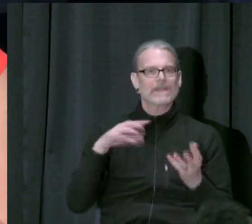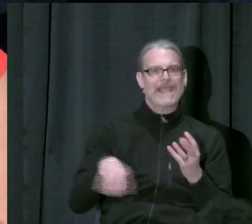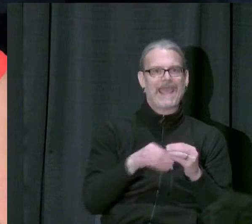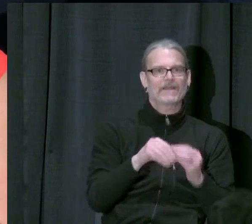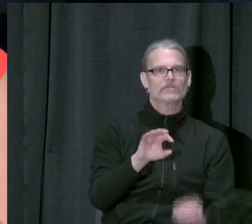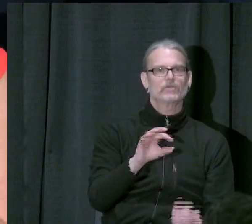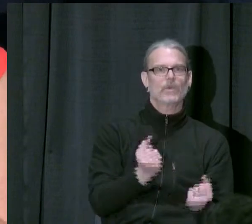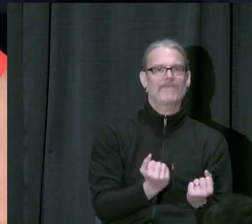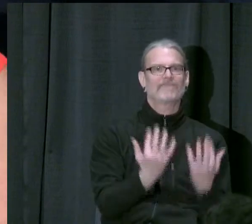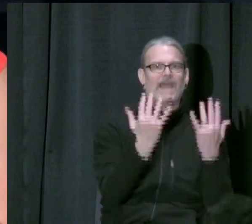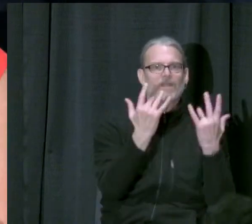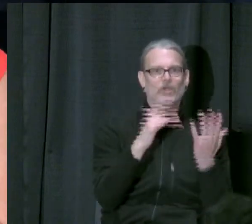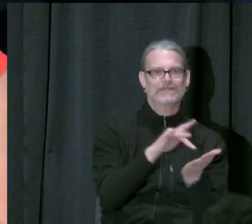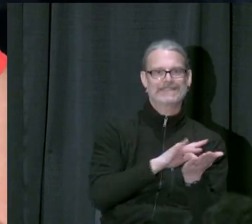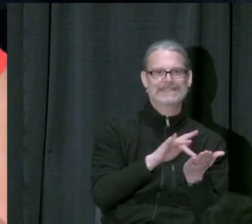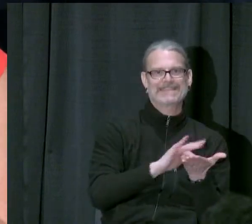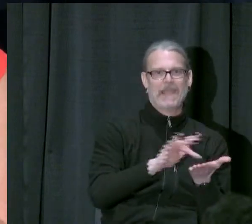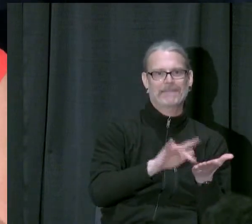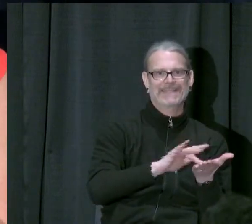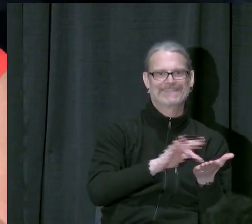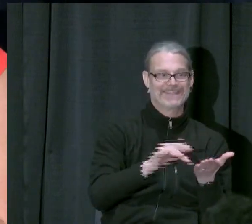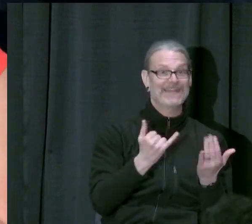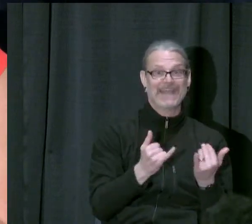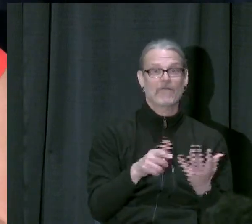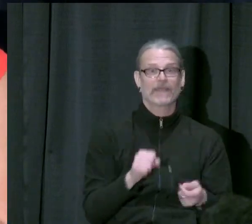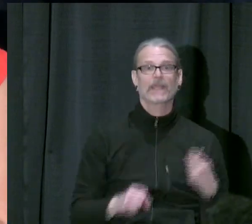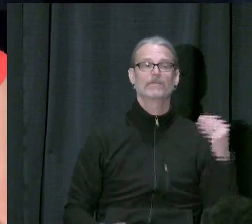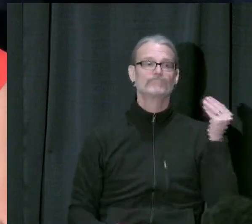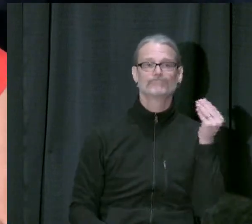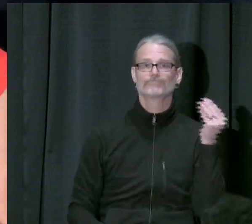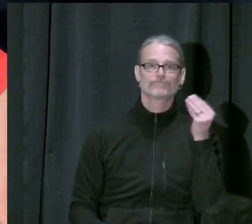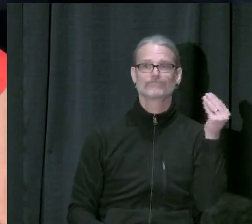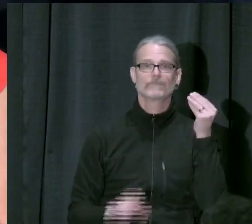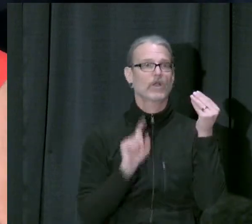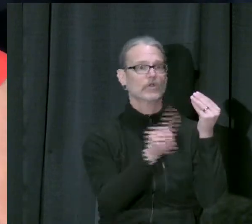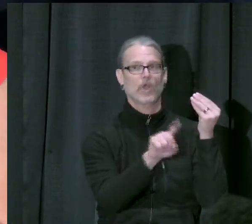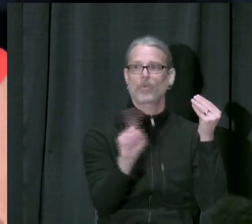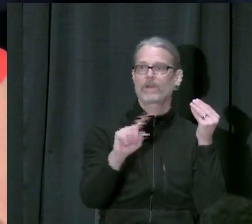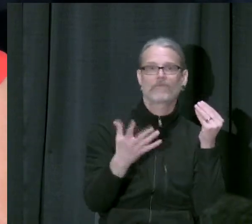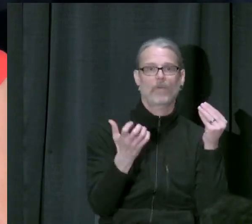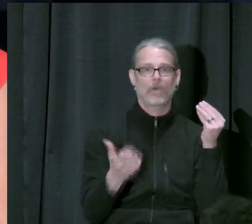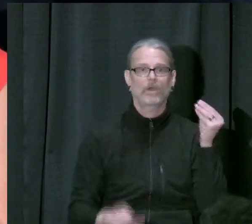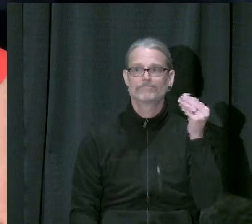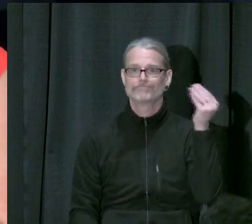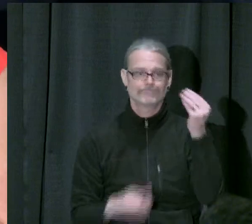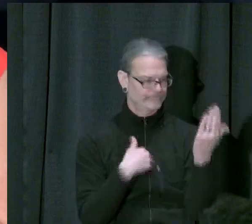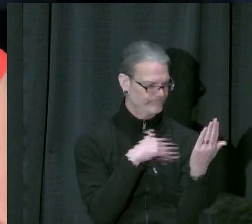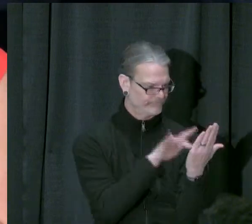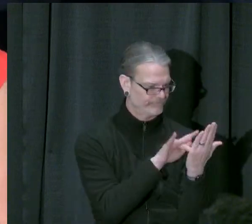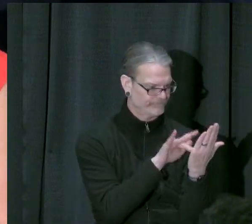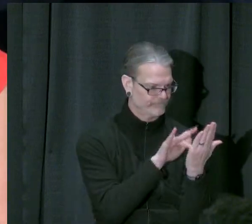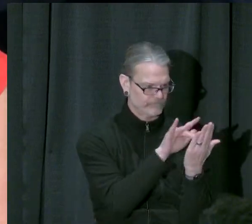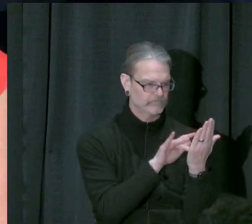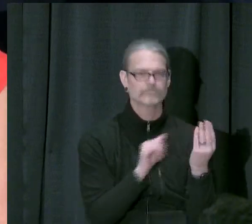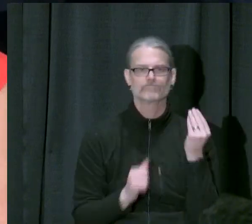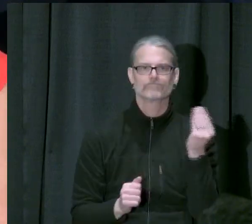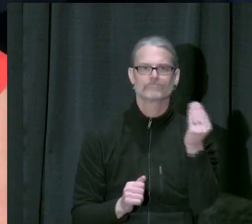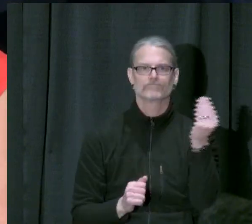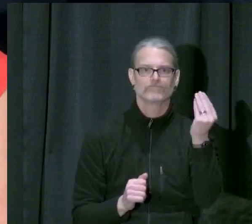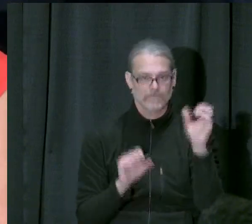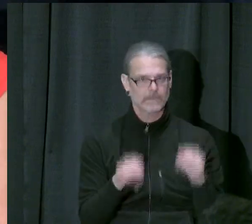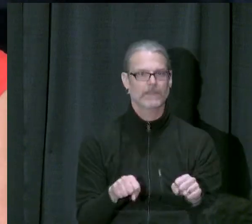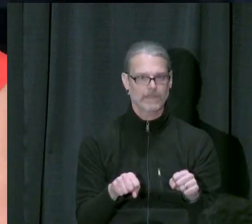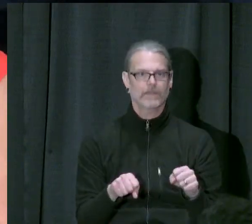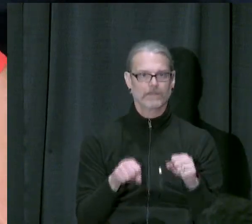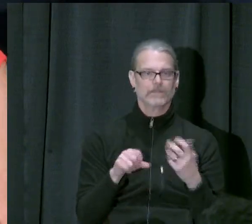now a customer can take that wherever they go. And not only can they kind of have that as their little central console for managing Alexa and even firing